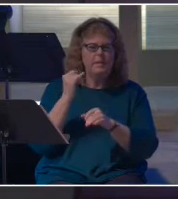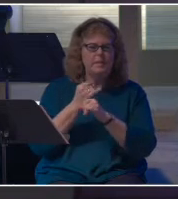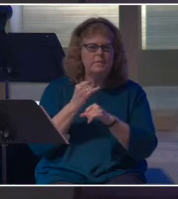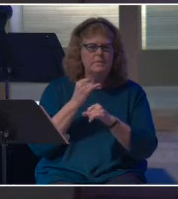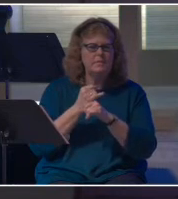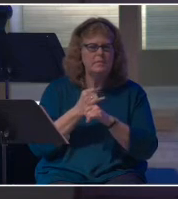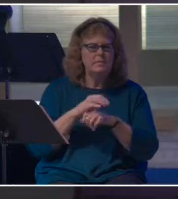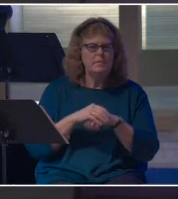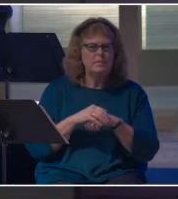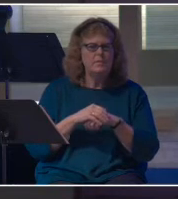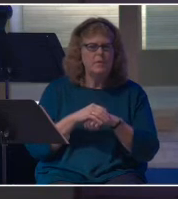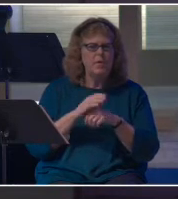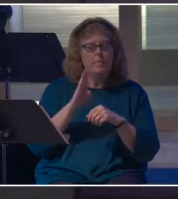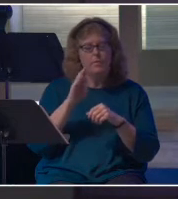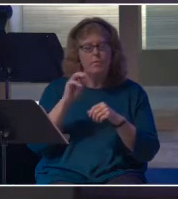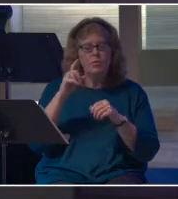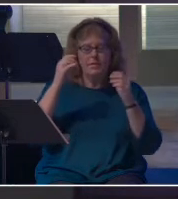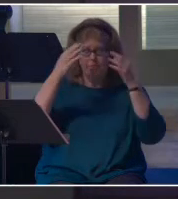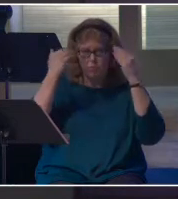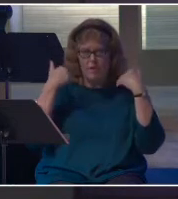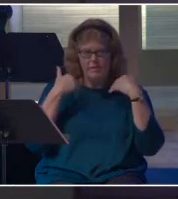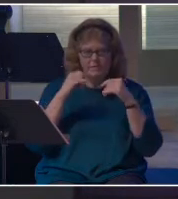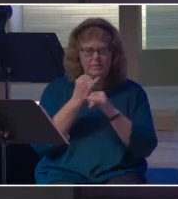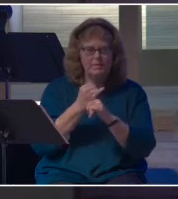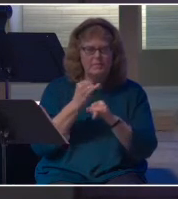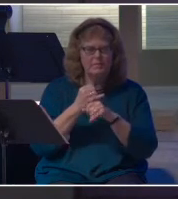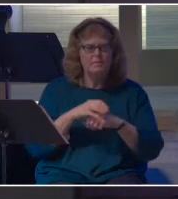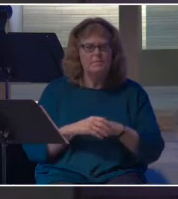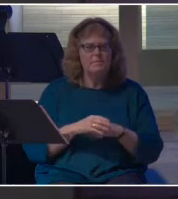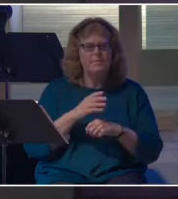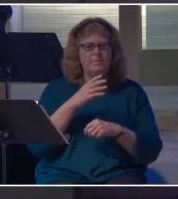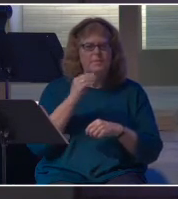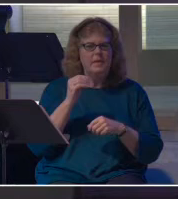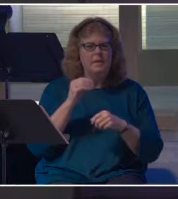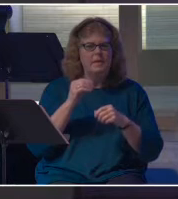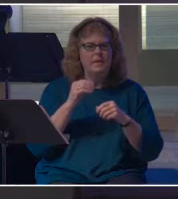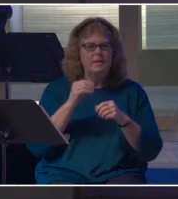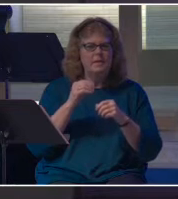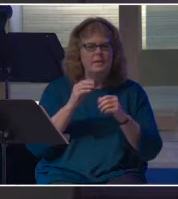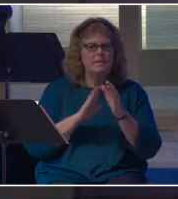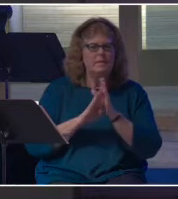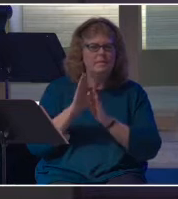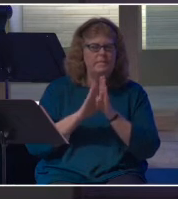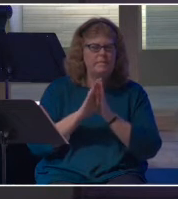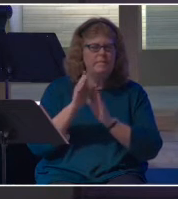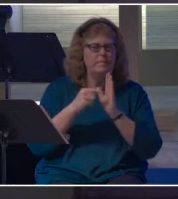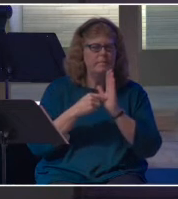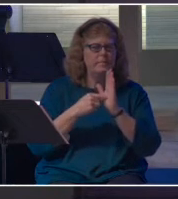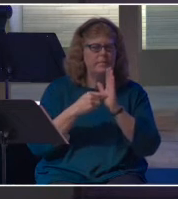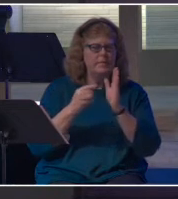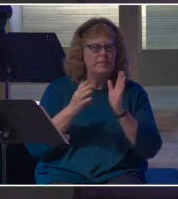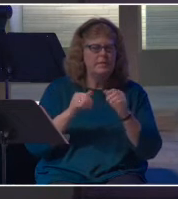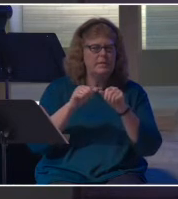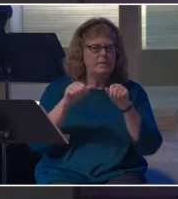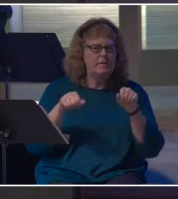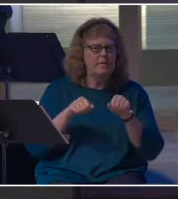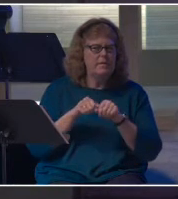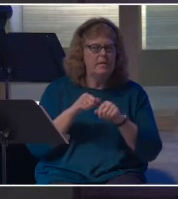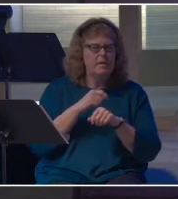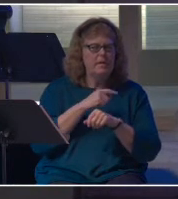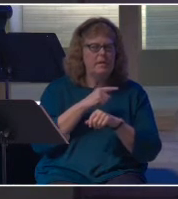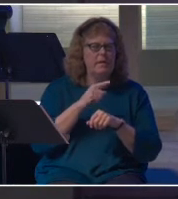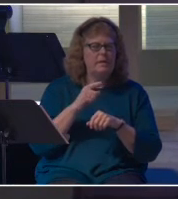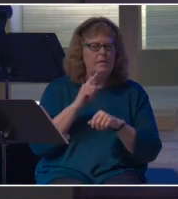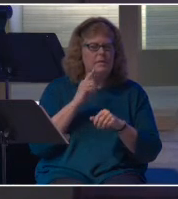Bridal Institute, and they're as a area development representative. And he is